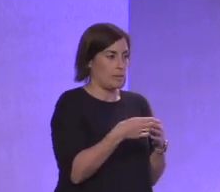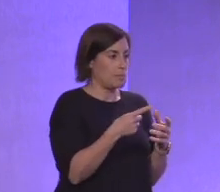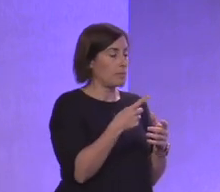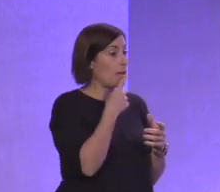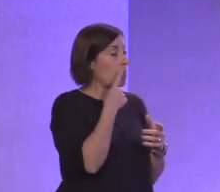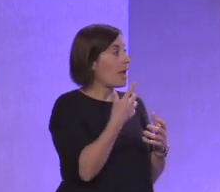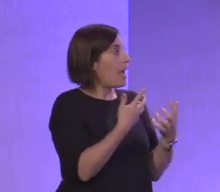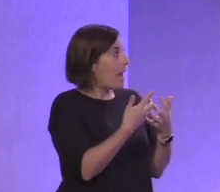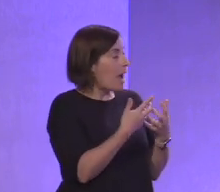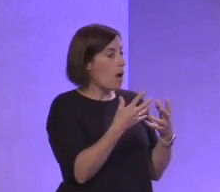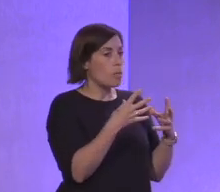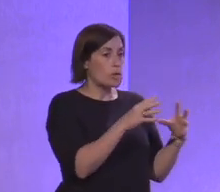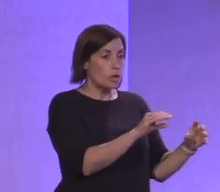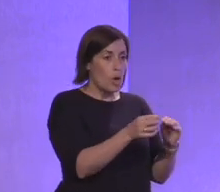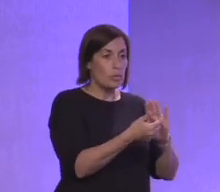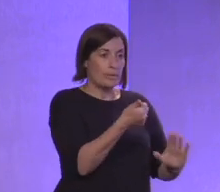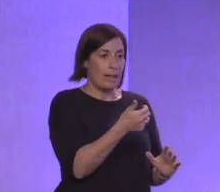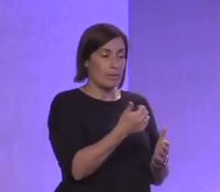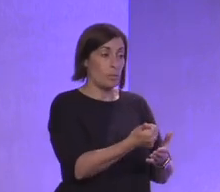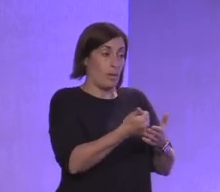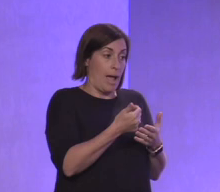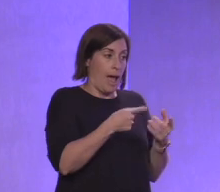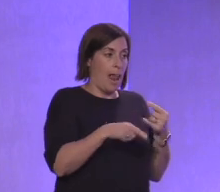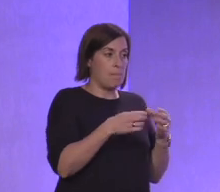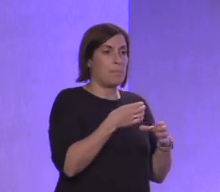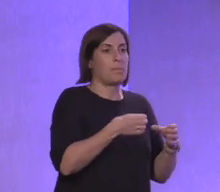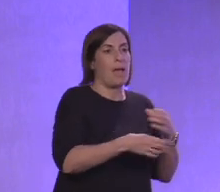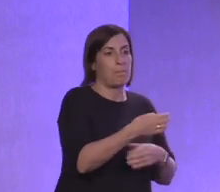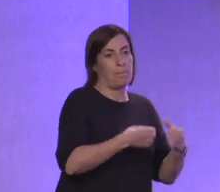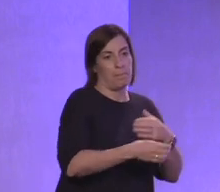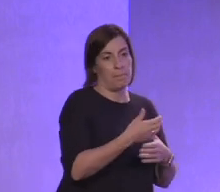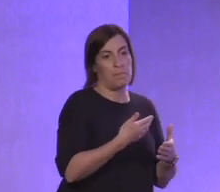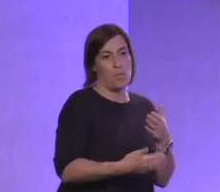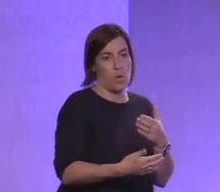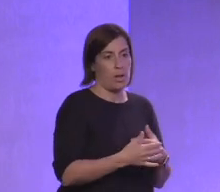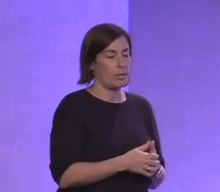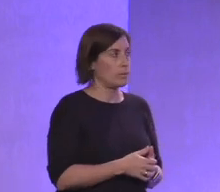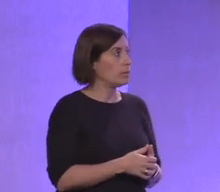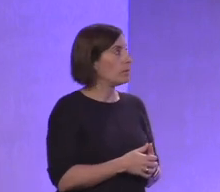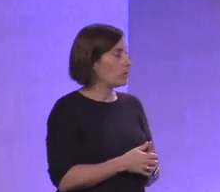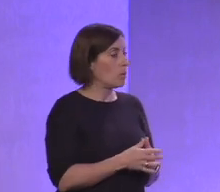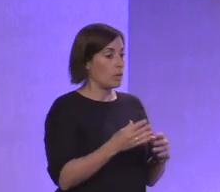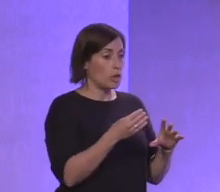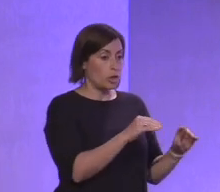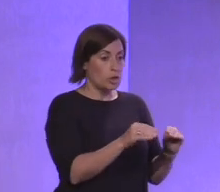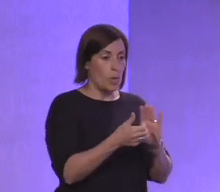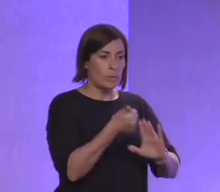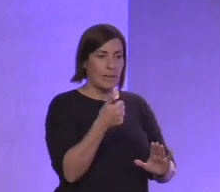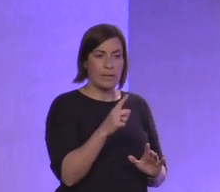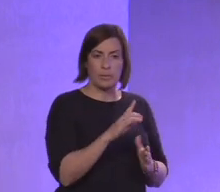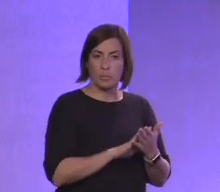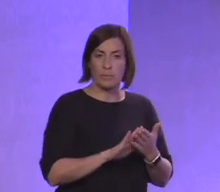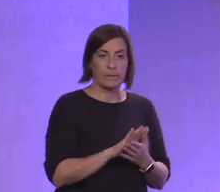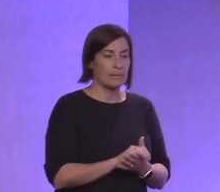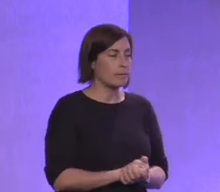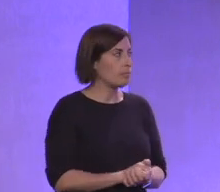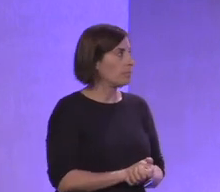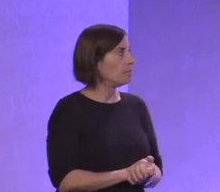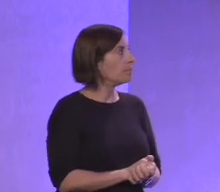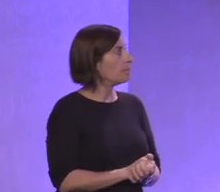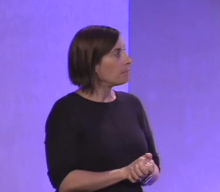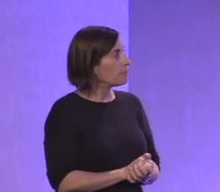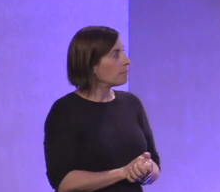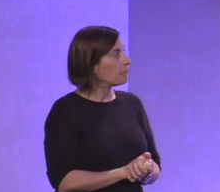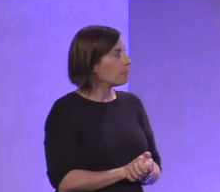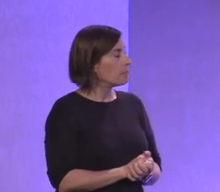skills to help grow these. So first of all, what do I mean by coaching skills? Well, I like to think